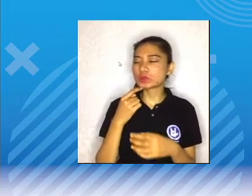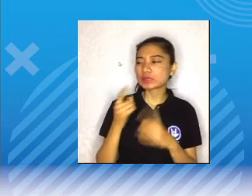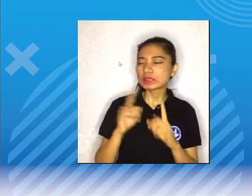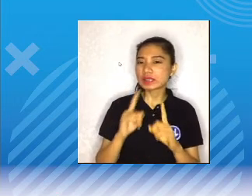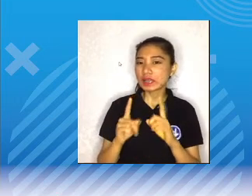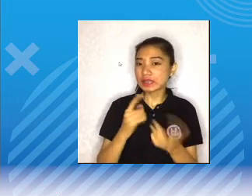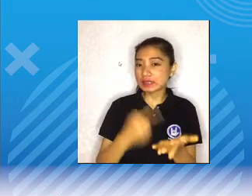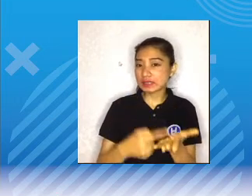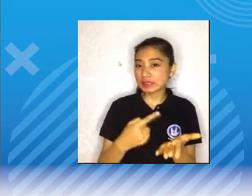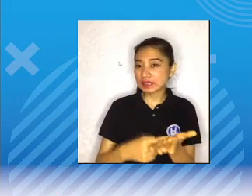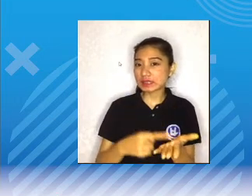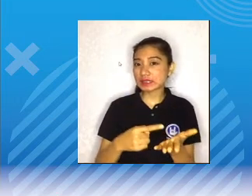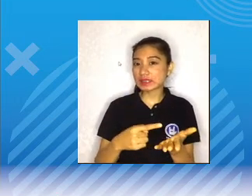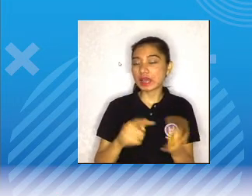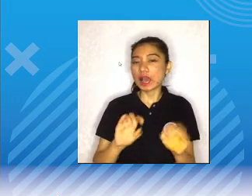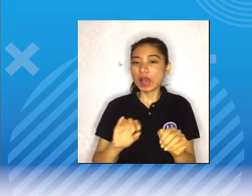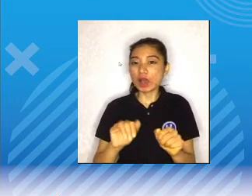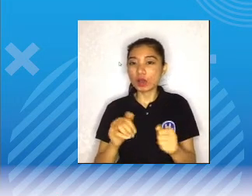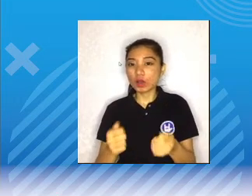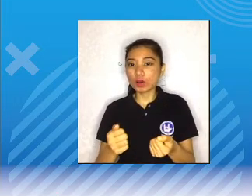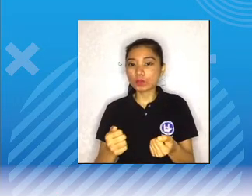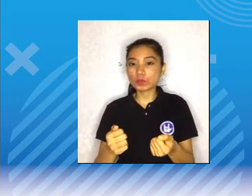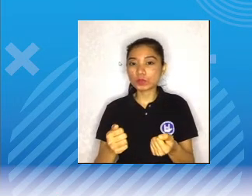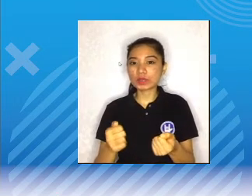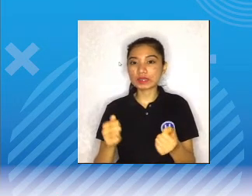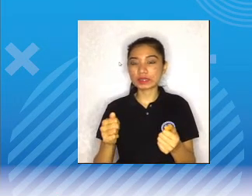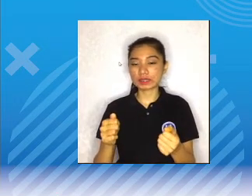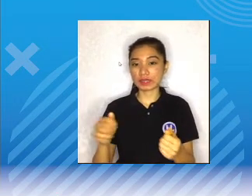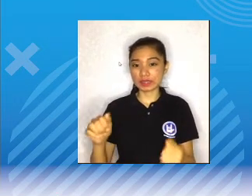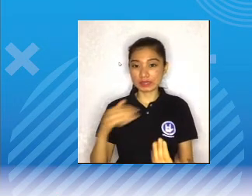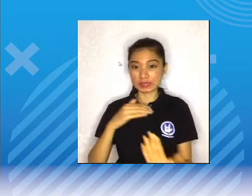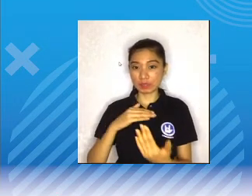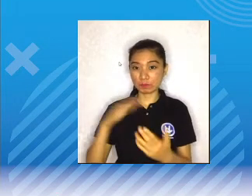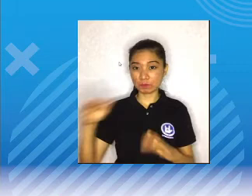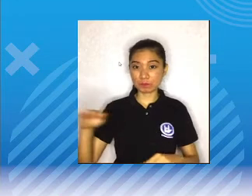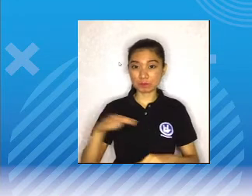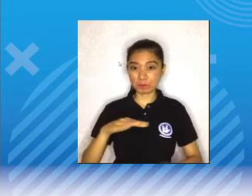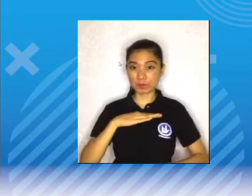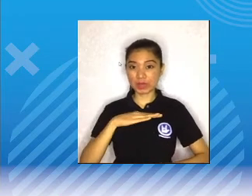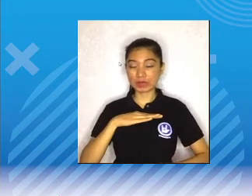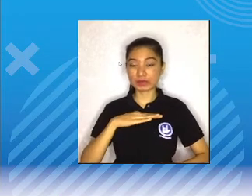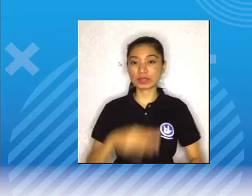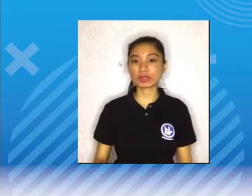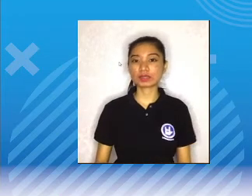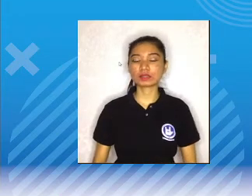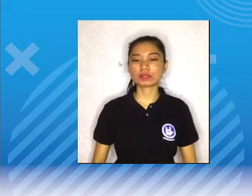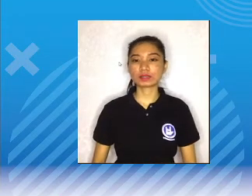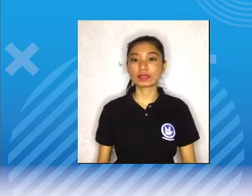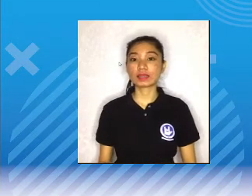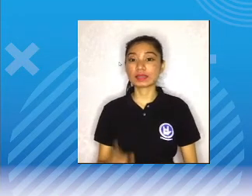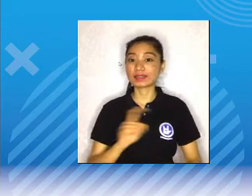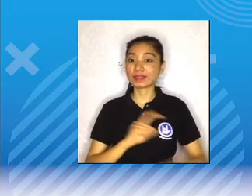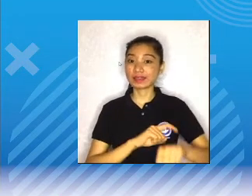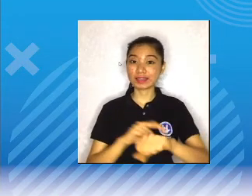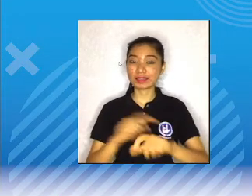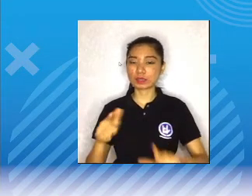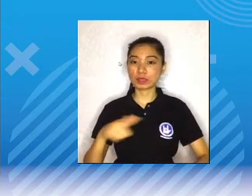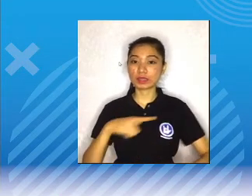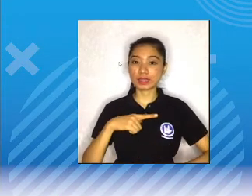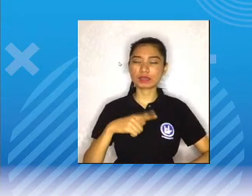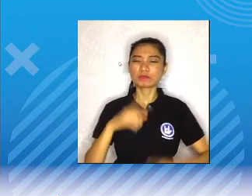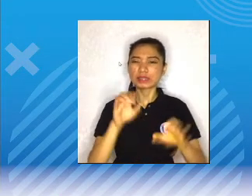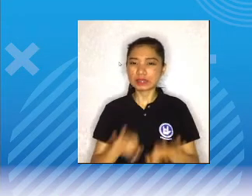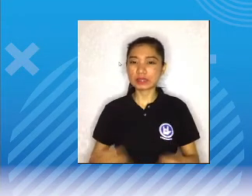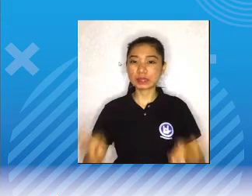boundaries and even temporal or time boundaries. So, sobrang importante yung mga ritual